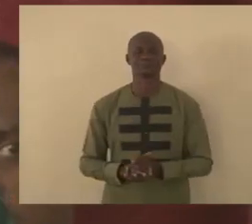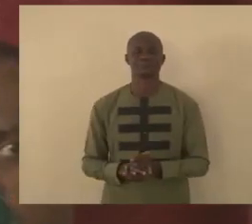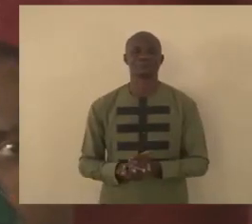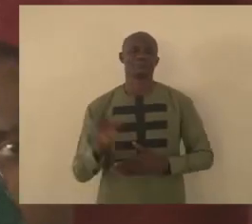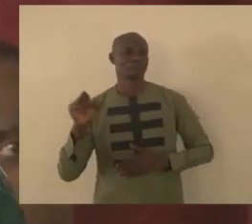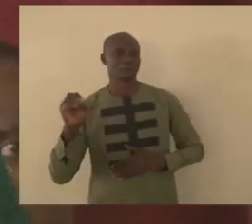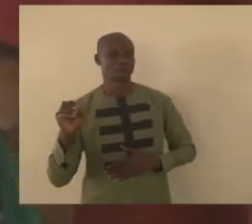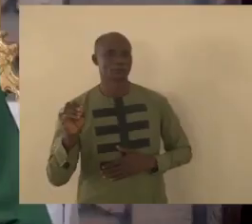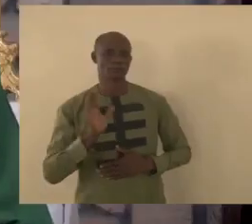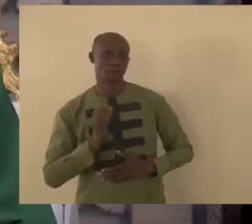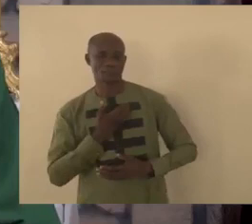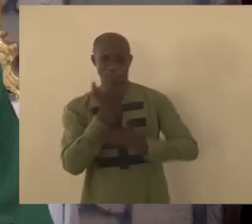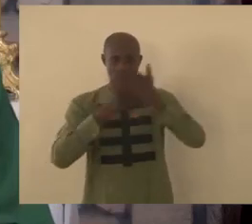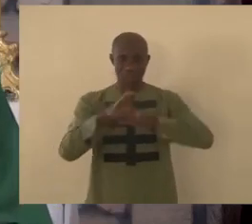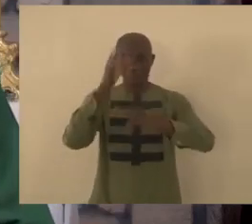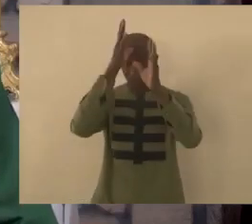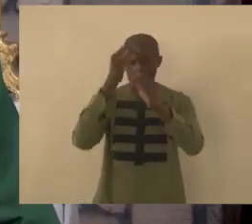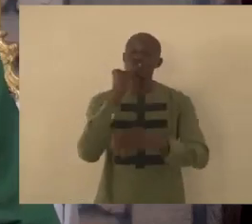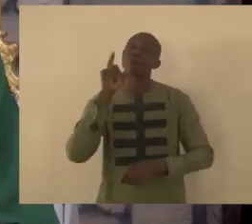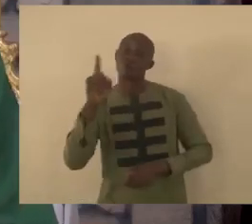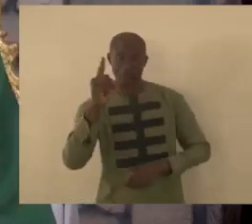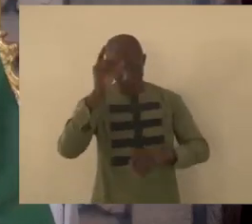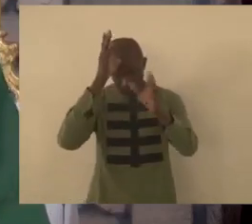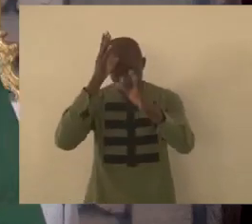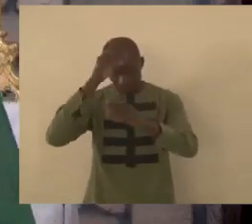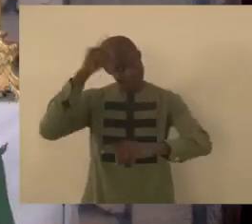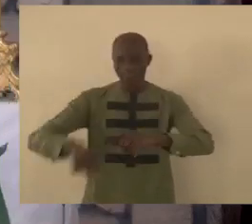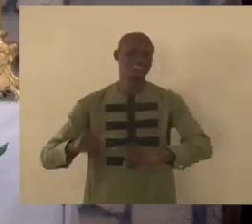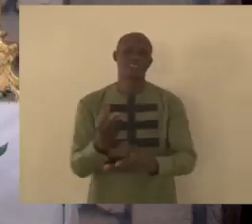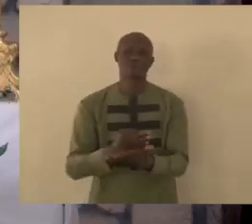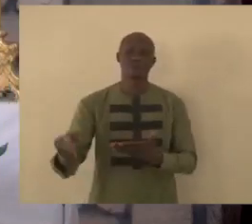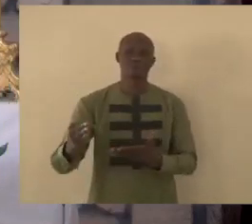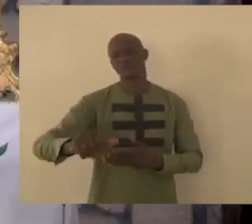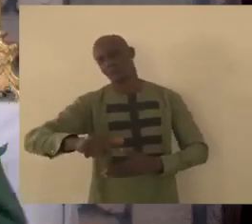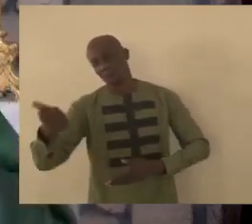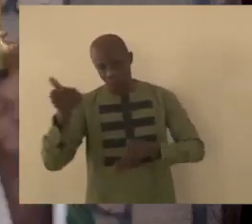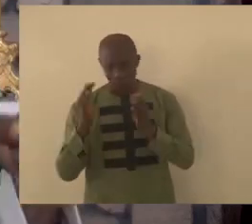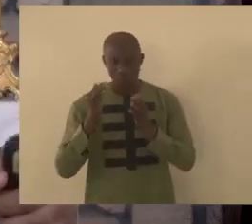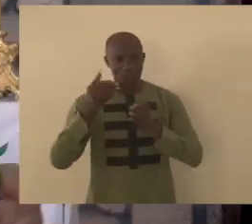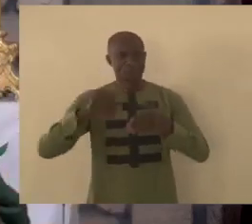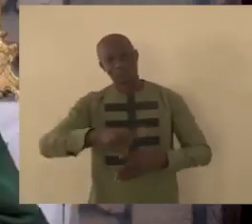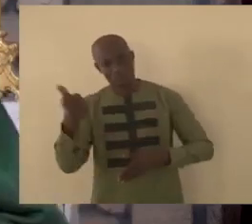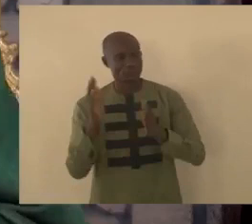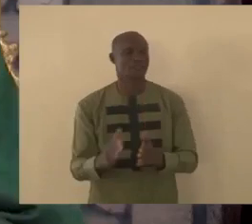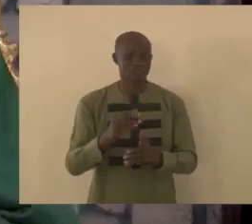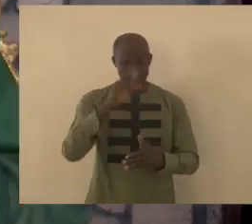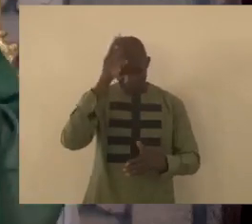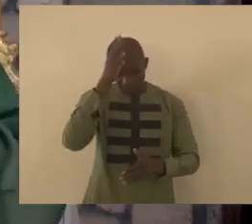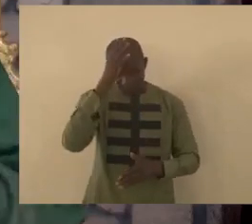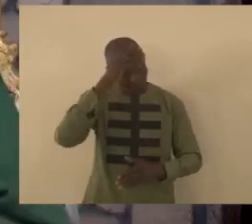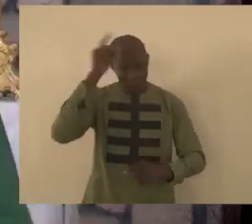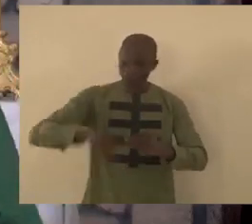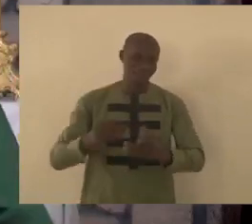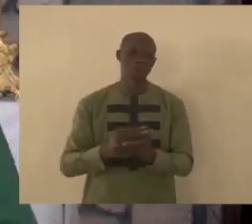of this for me. Okay. So a Heavenly Father is the one Father that cannot fail us. Yes. Other fathers can fail, but